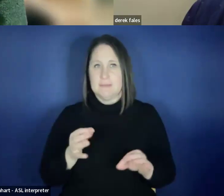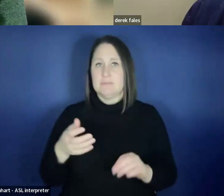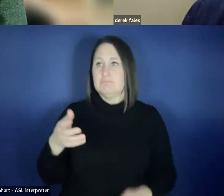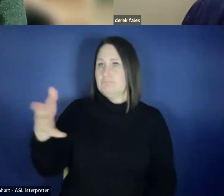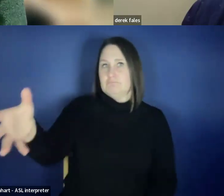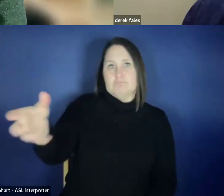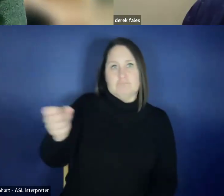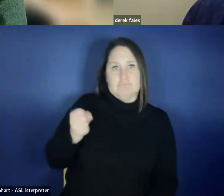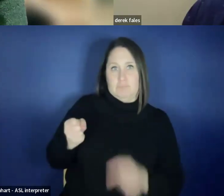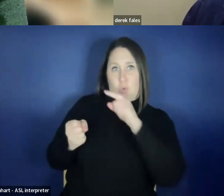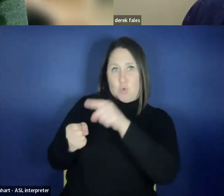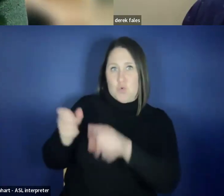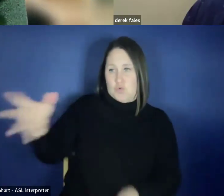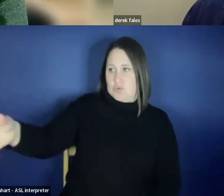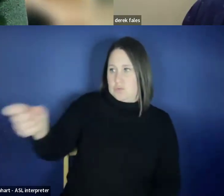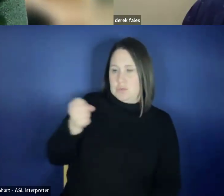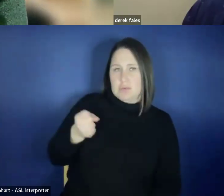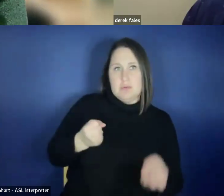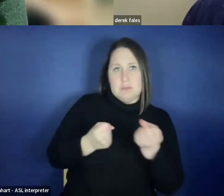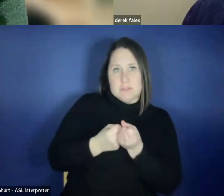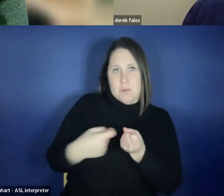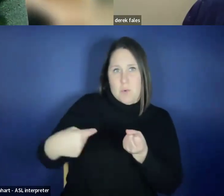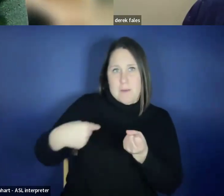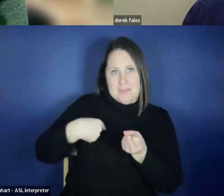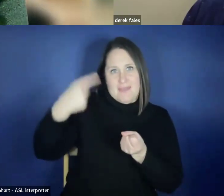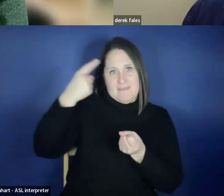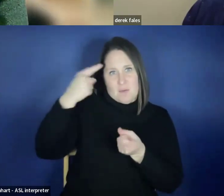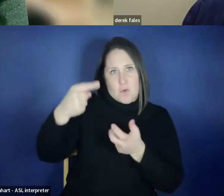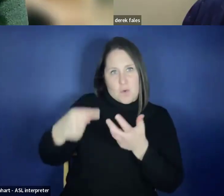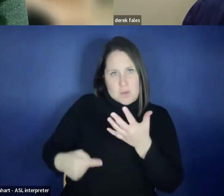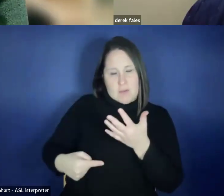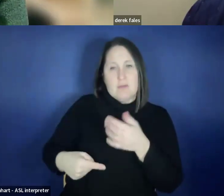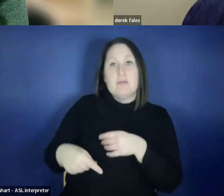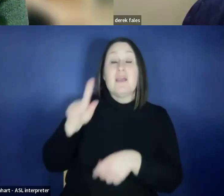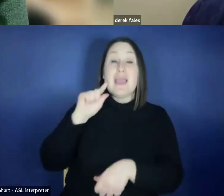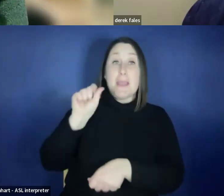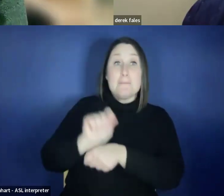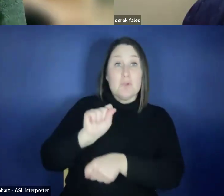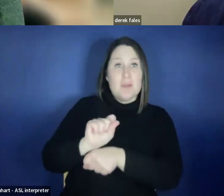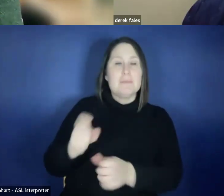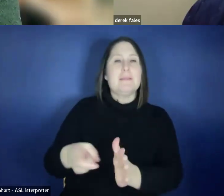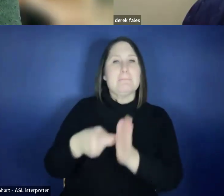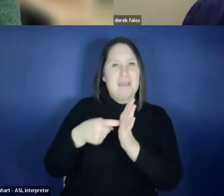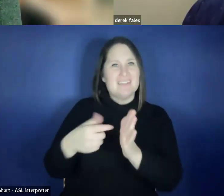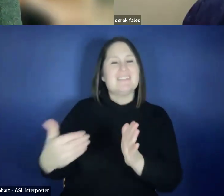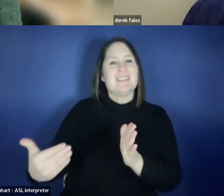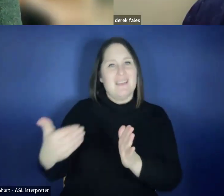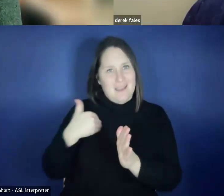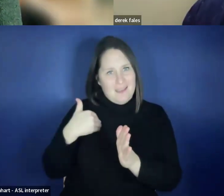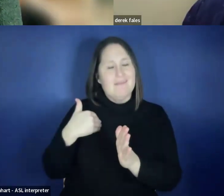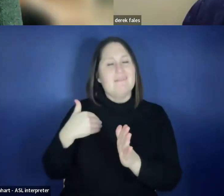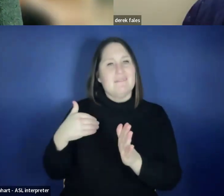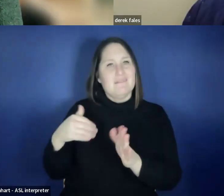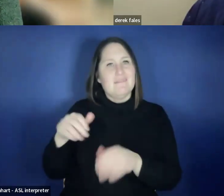hire somebody that has that employment specialist certificate. The model of self-direction is